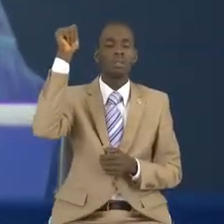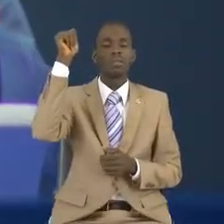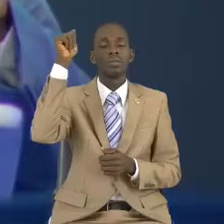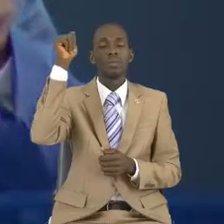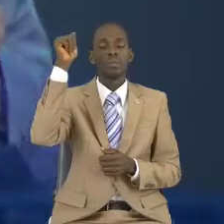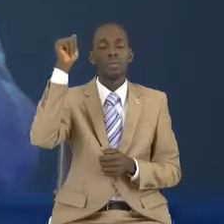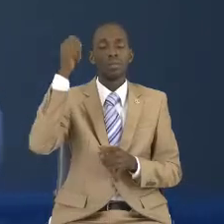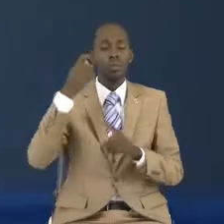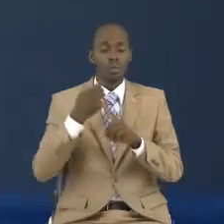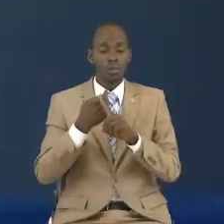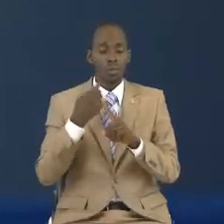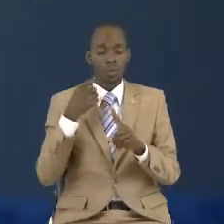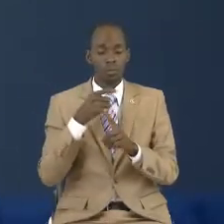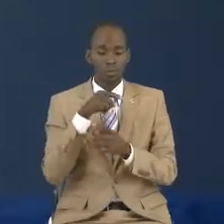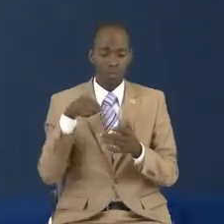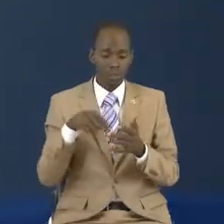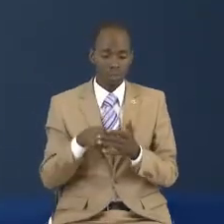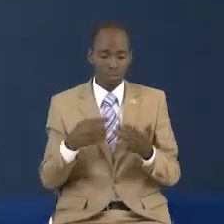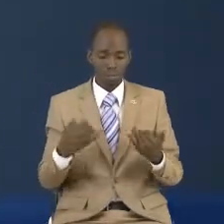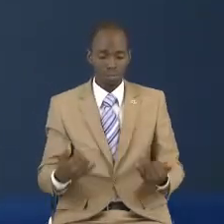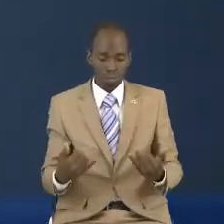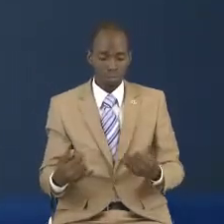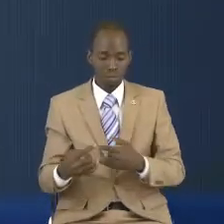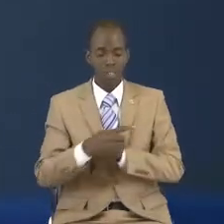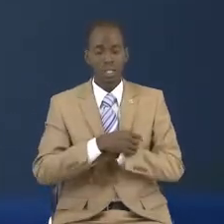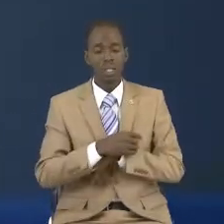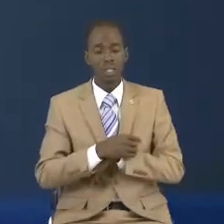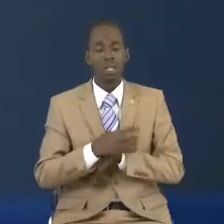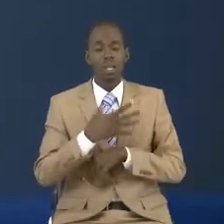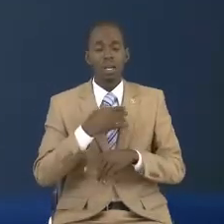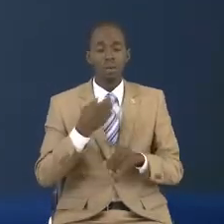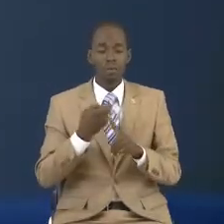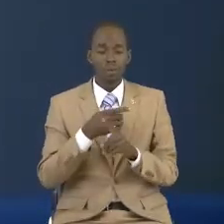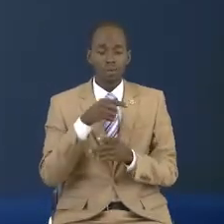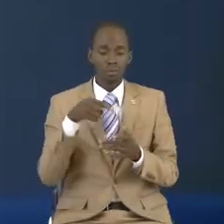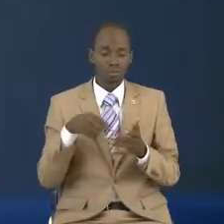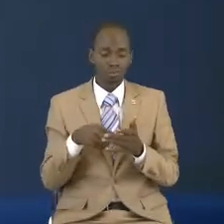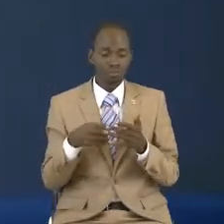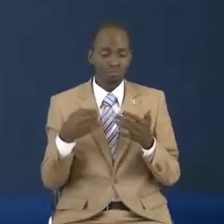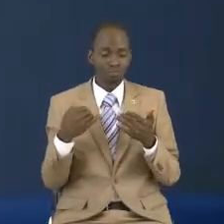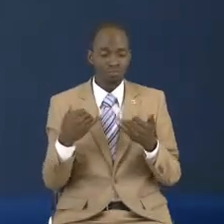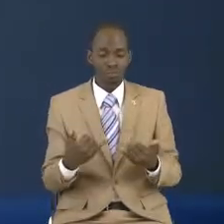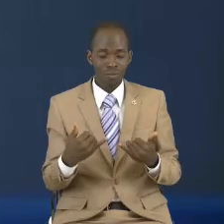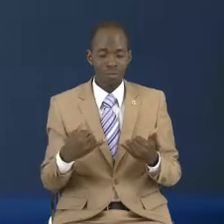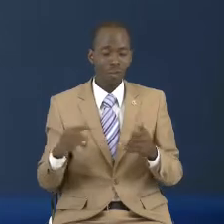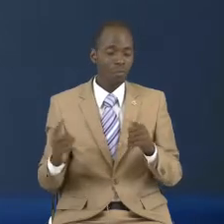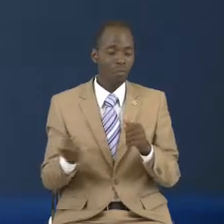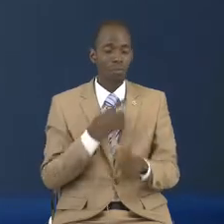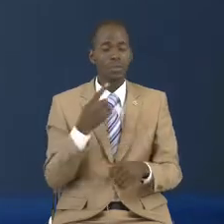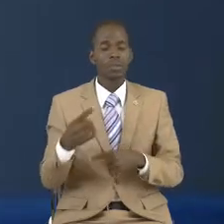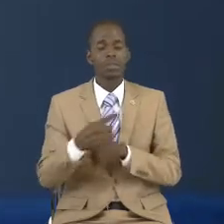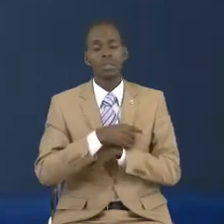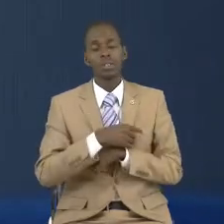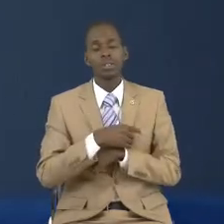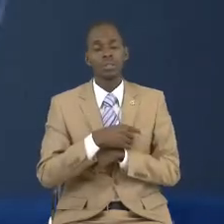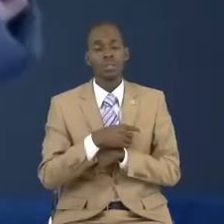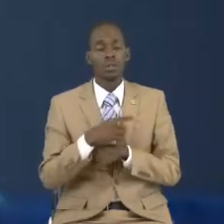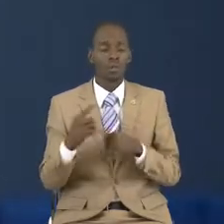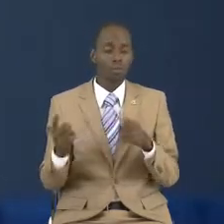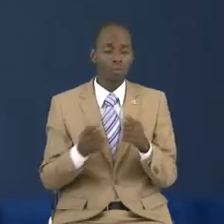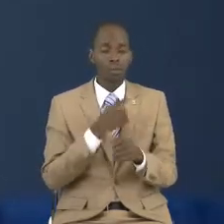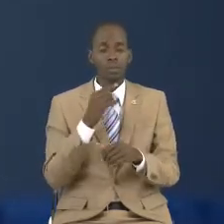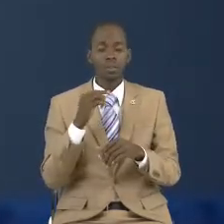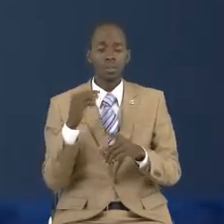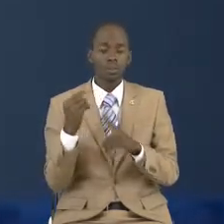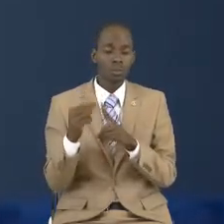this very day and from this first event first message and